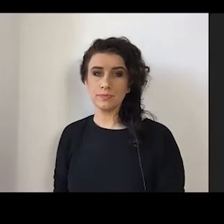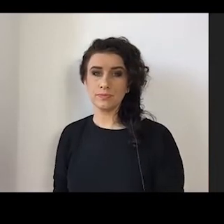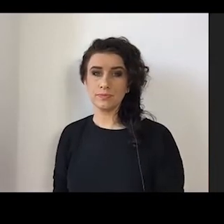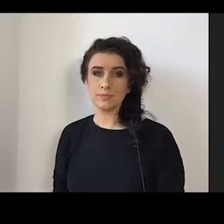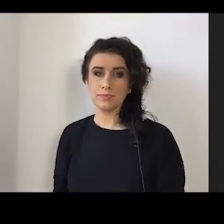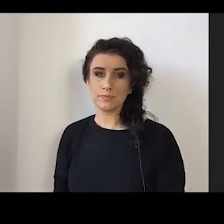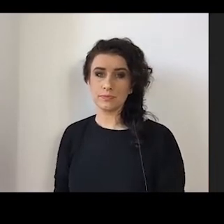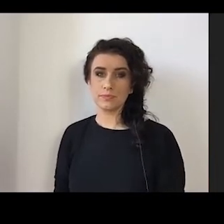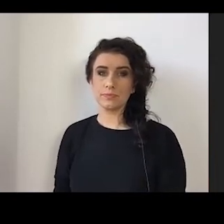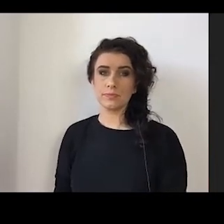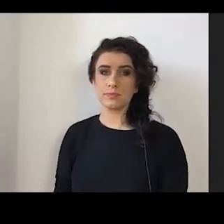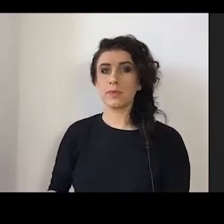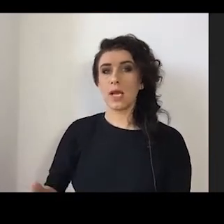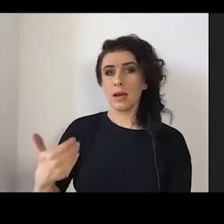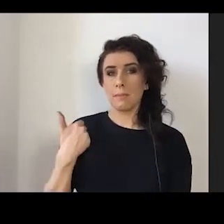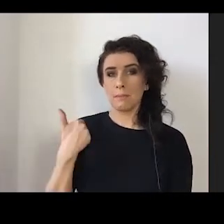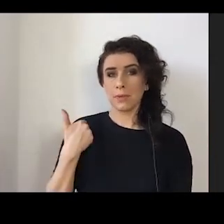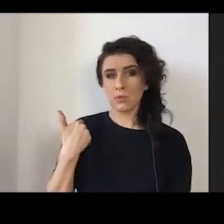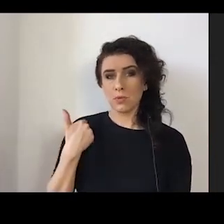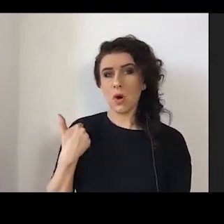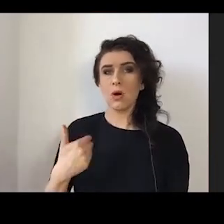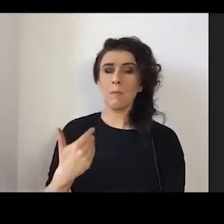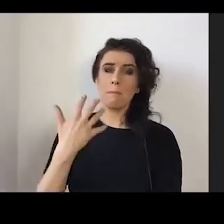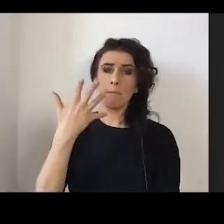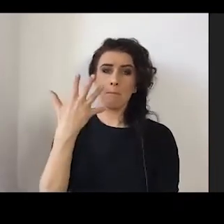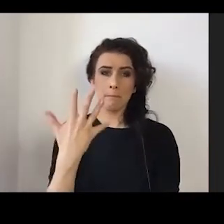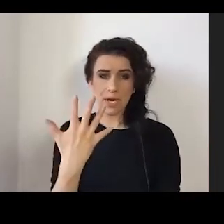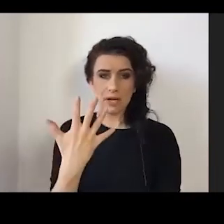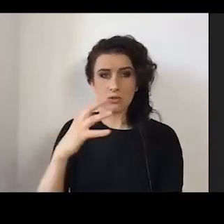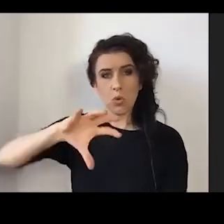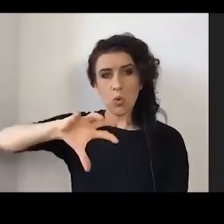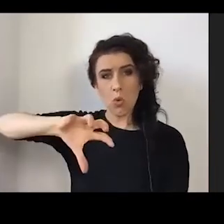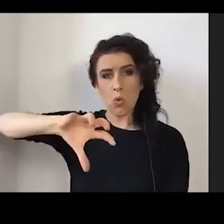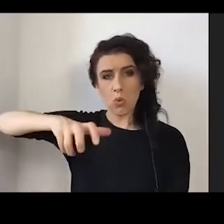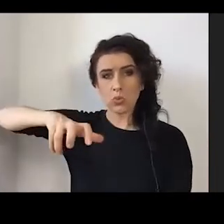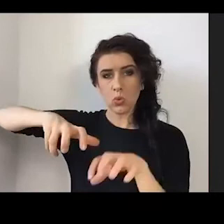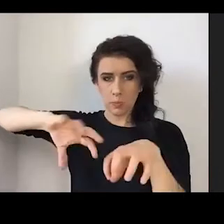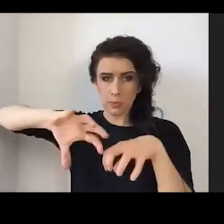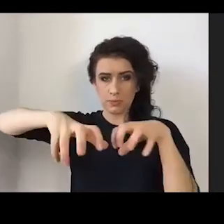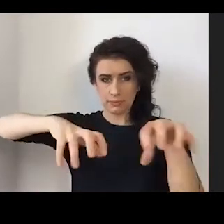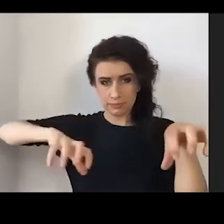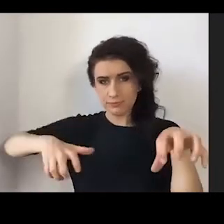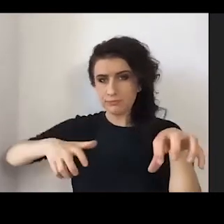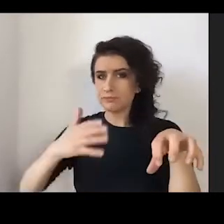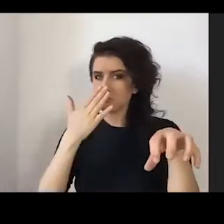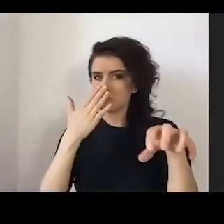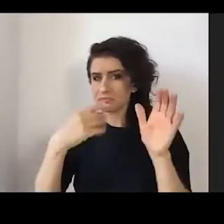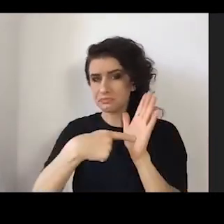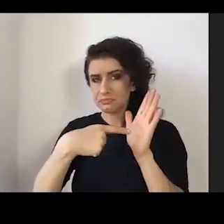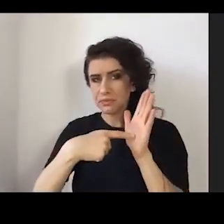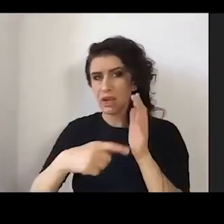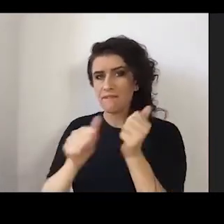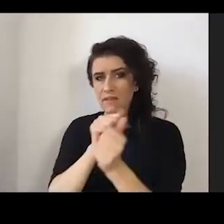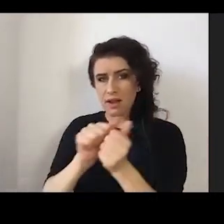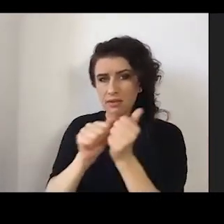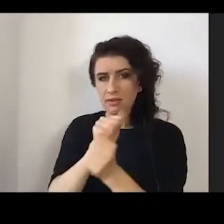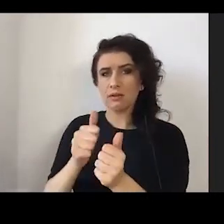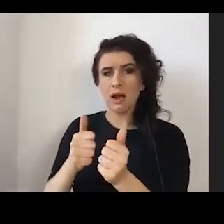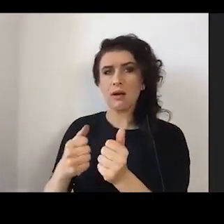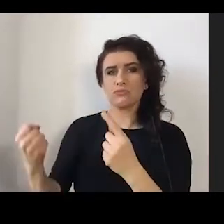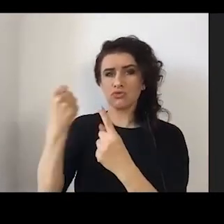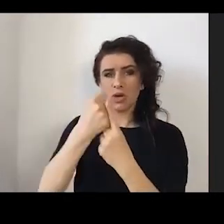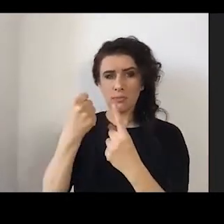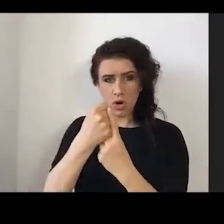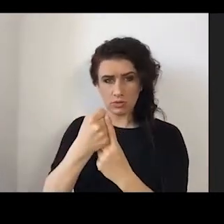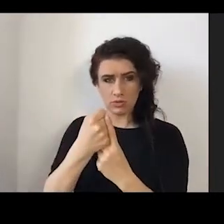address gender-based violence, and I will just mention all of those 5 pillars, and then I will talk about raising awareness. It's raising